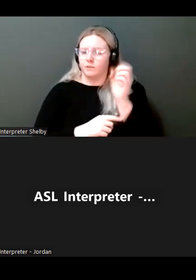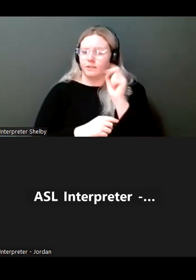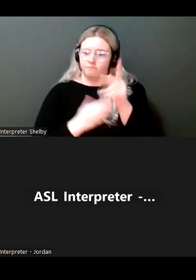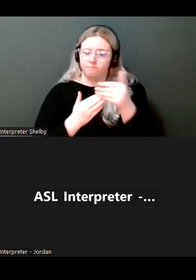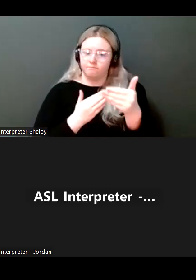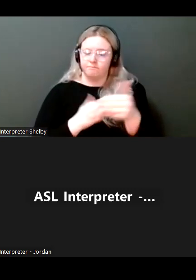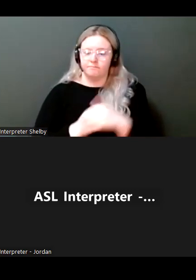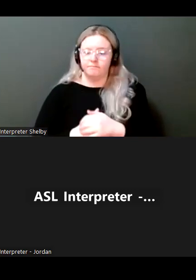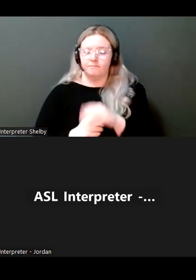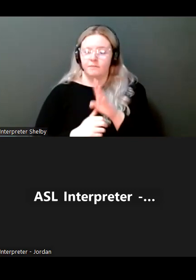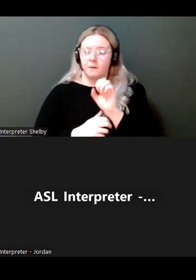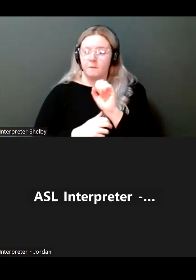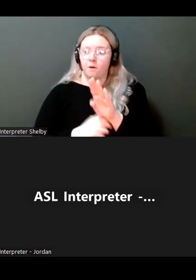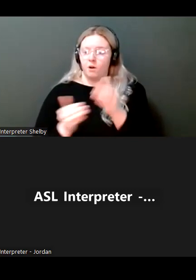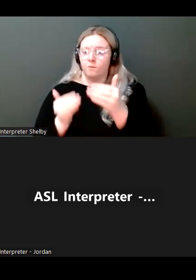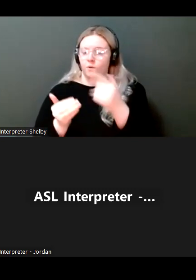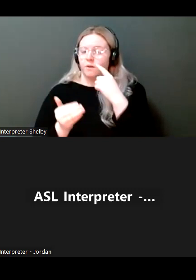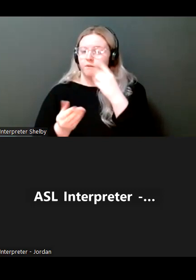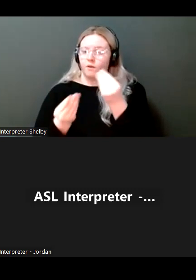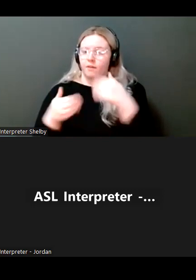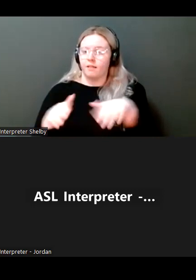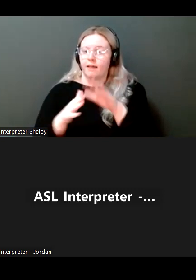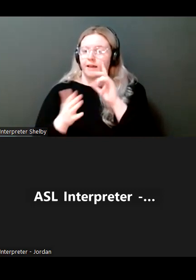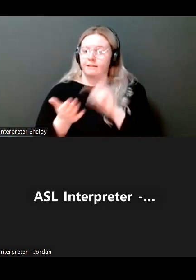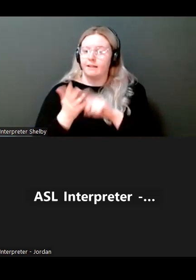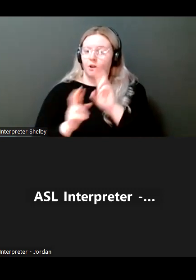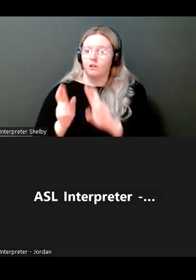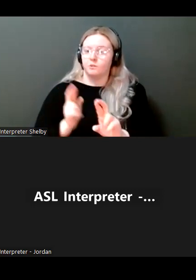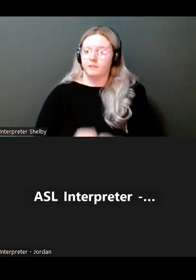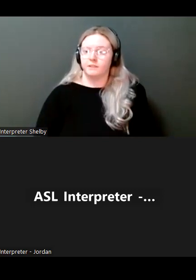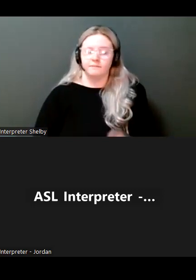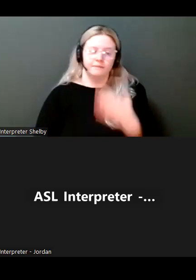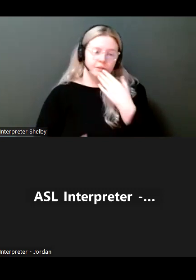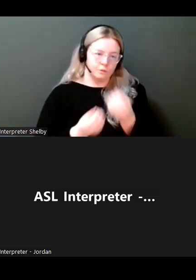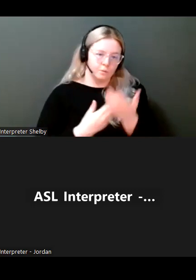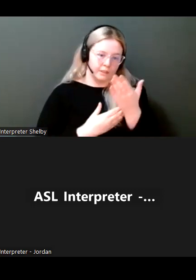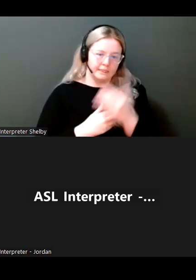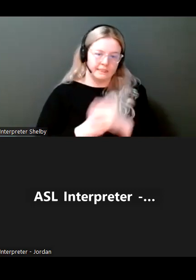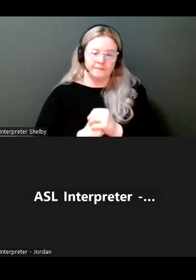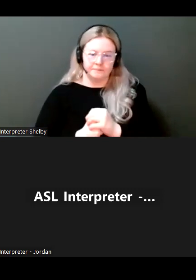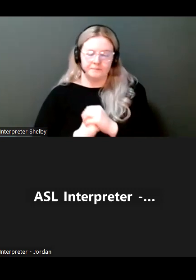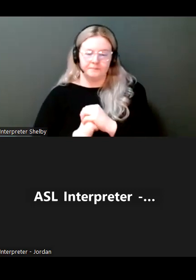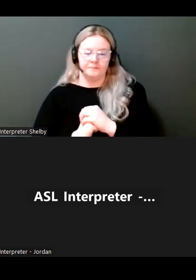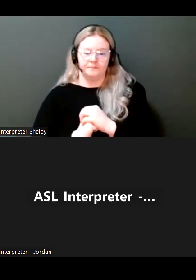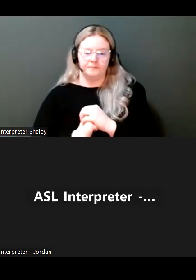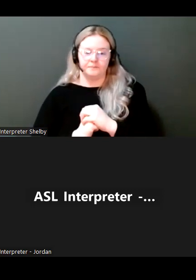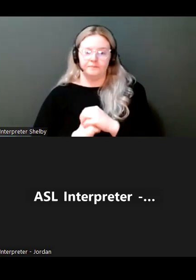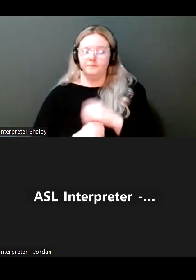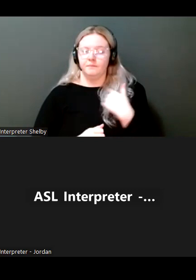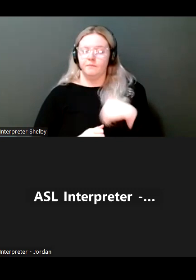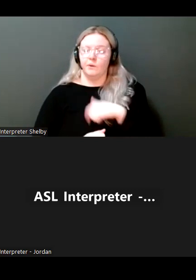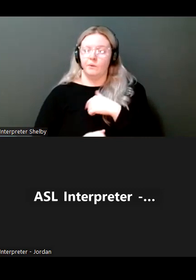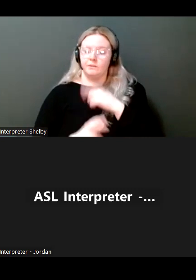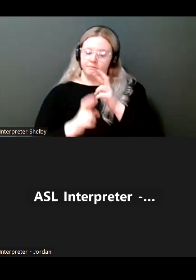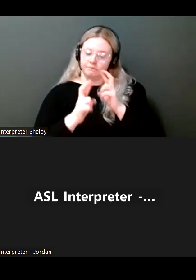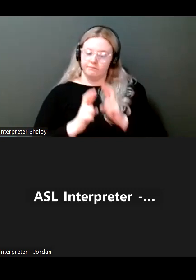Barb, can you please go ahead and read our land acknowledgement? Good morning. We respectfully acknowledge the land